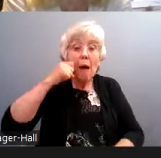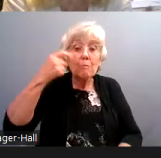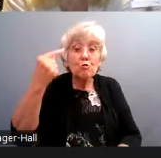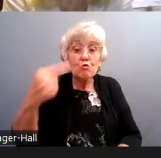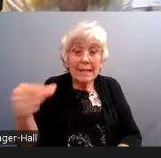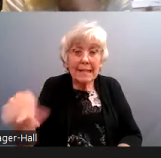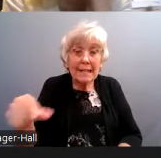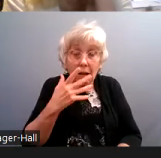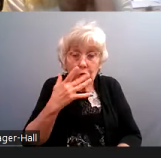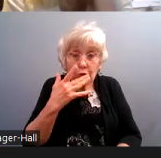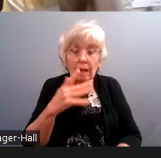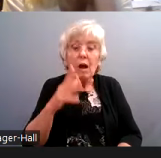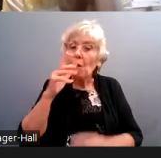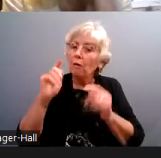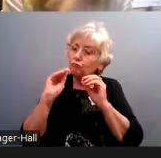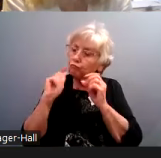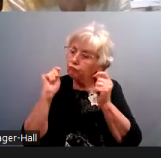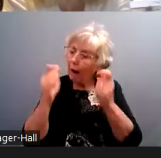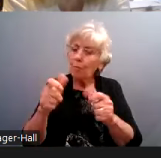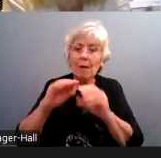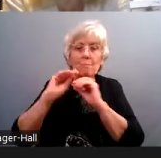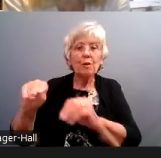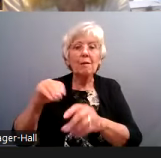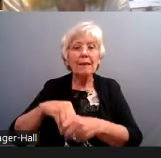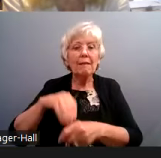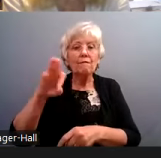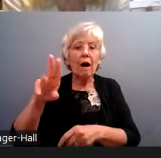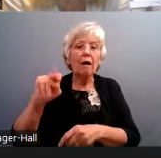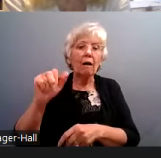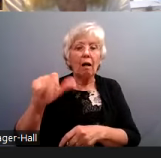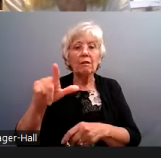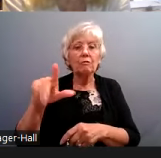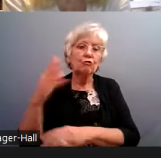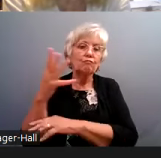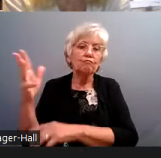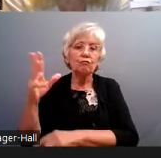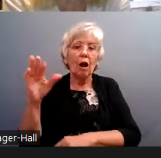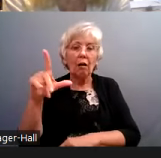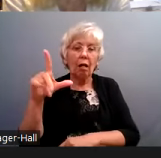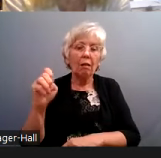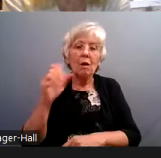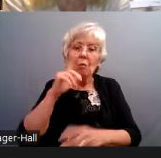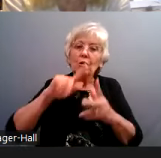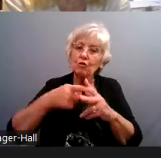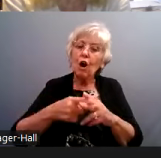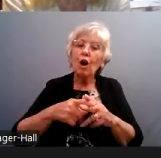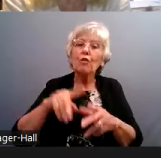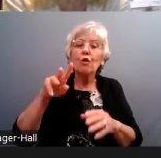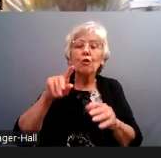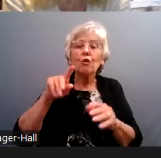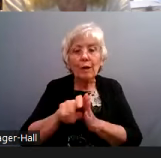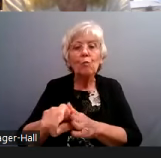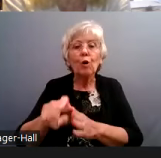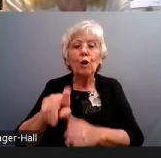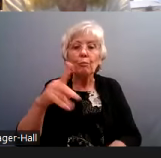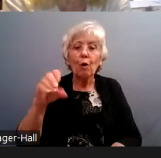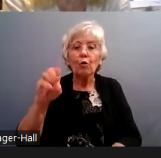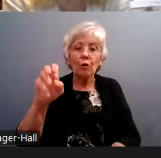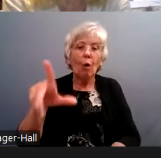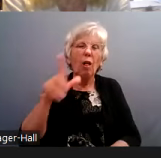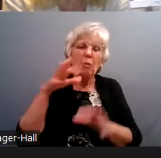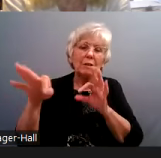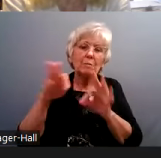away into the fungal jungle, and we're going to start them on the ringworm protocol, which we'll talk about next. But if there are